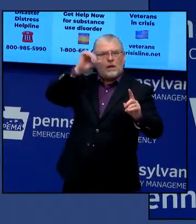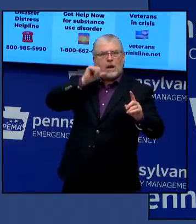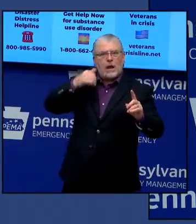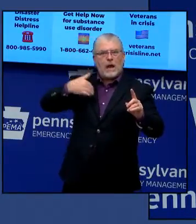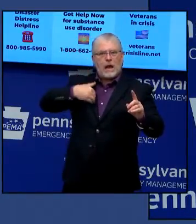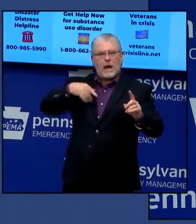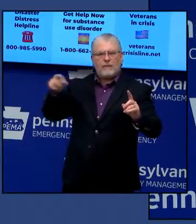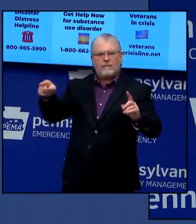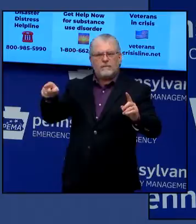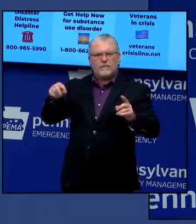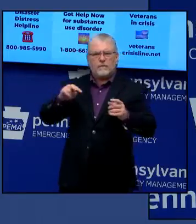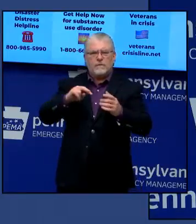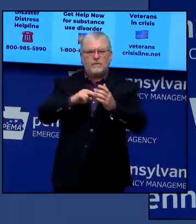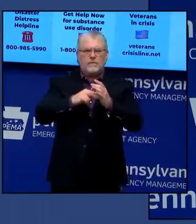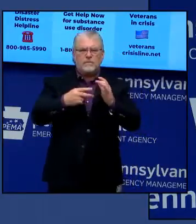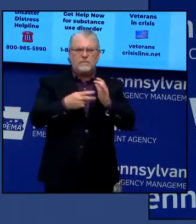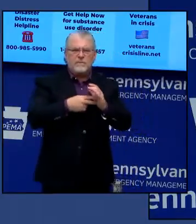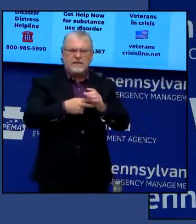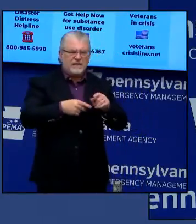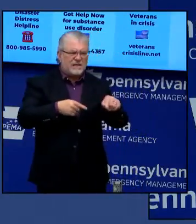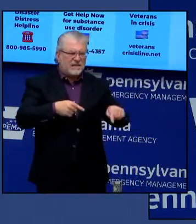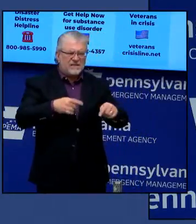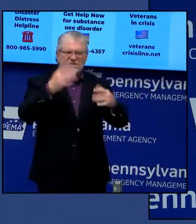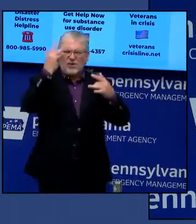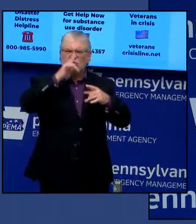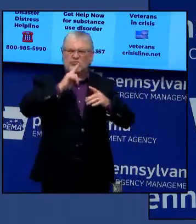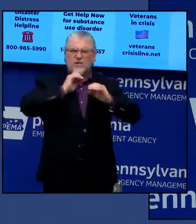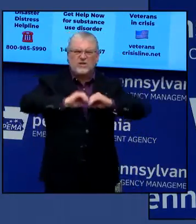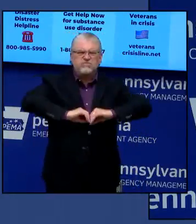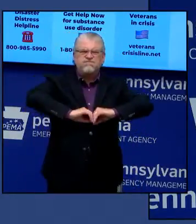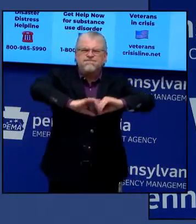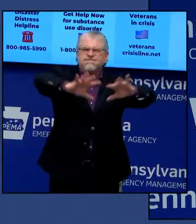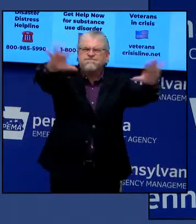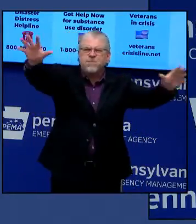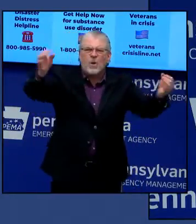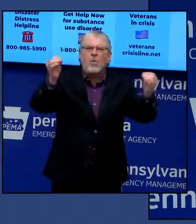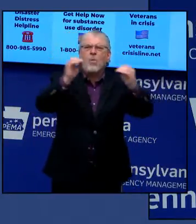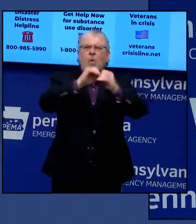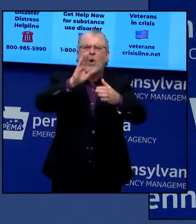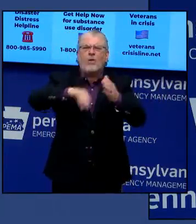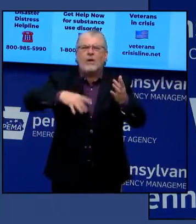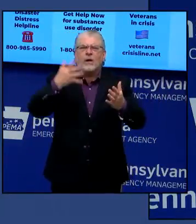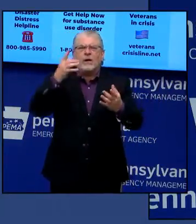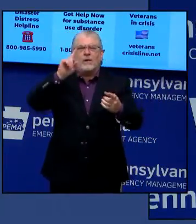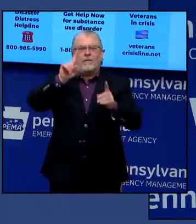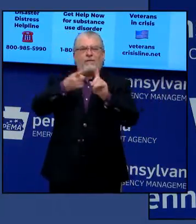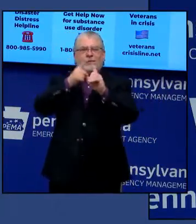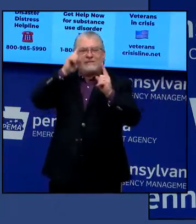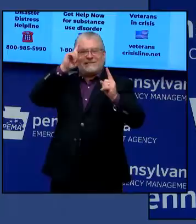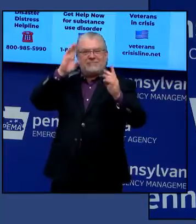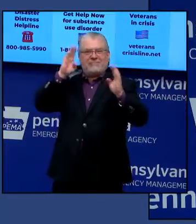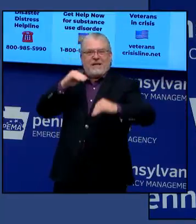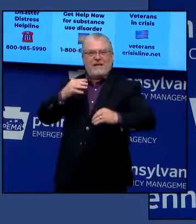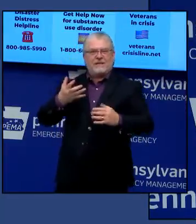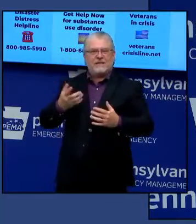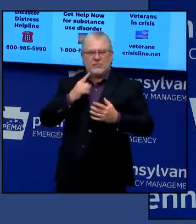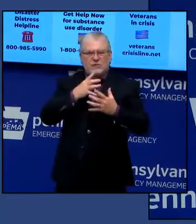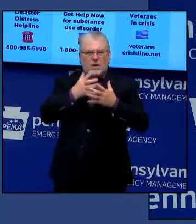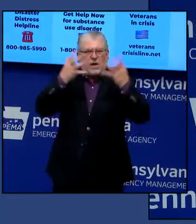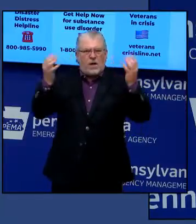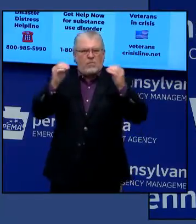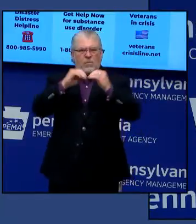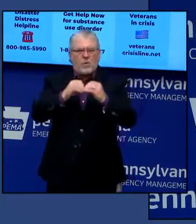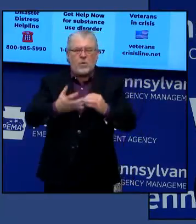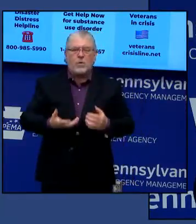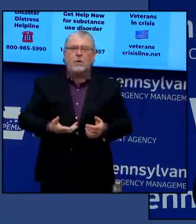York. Those studies need to be repeated and have further studies to judge their impact. But I have said before, we know